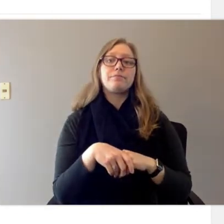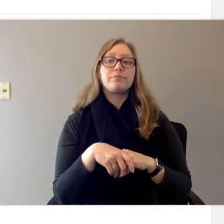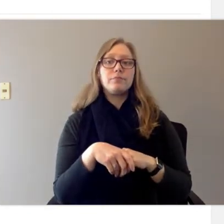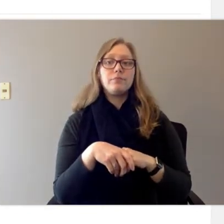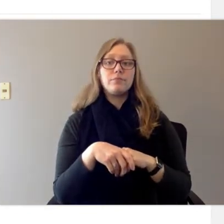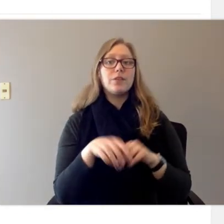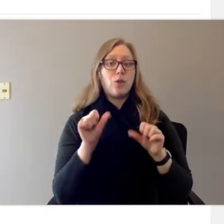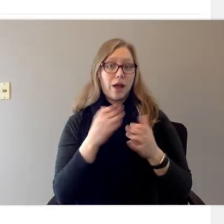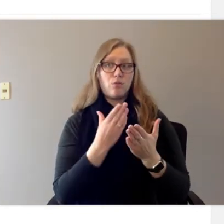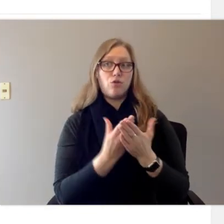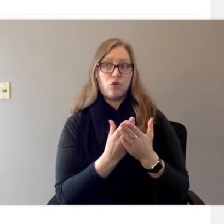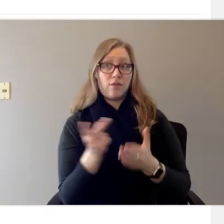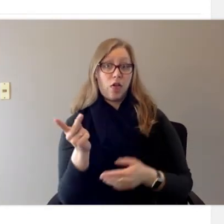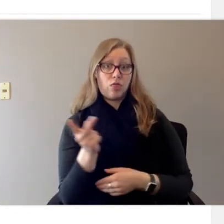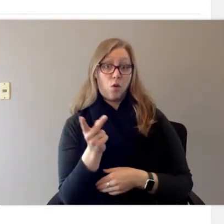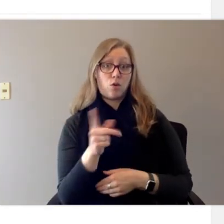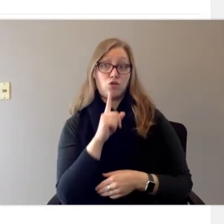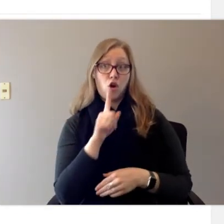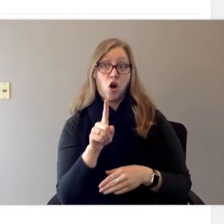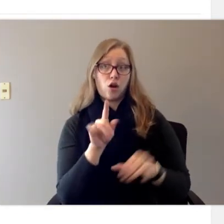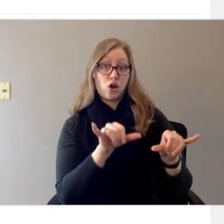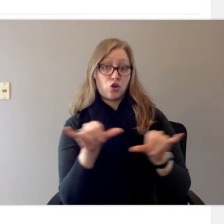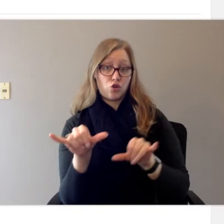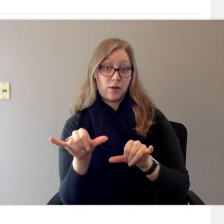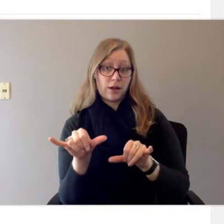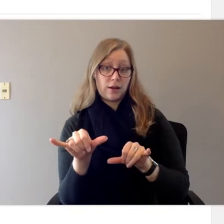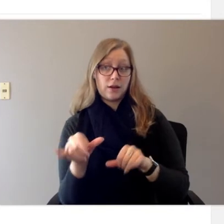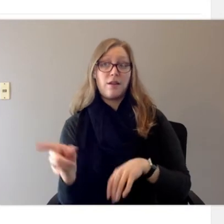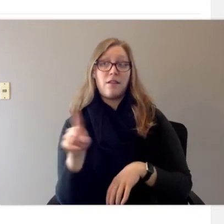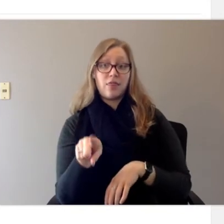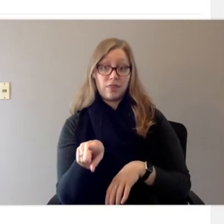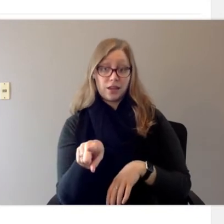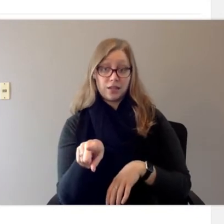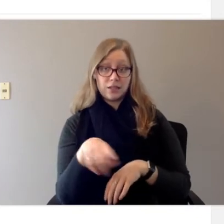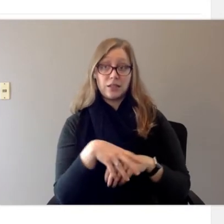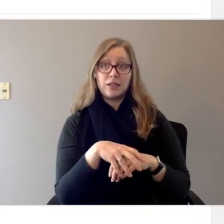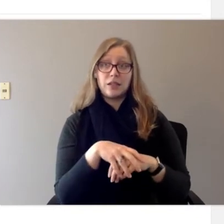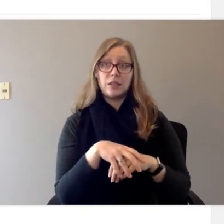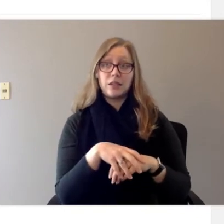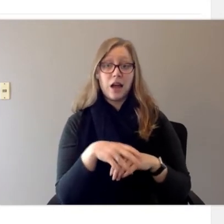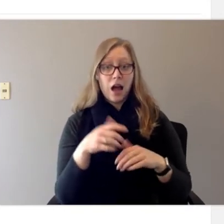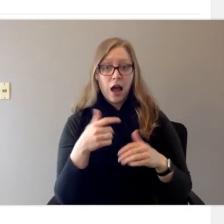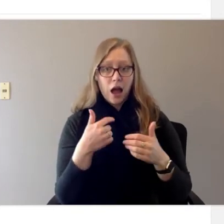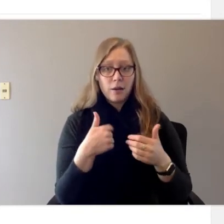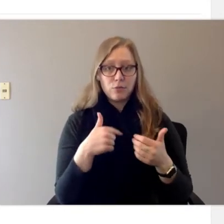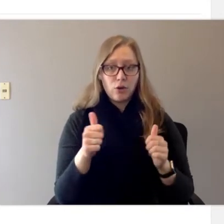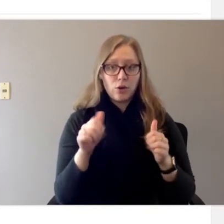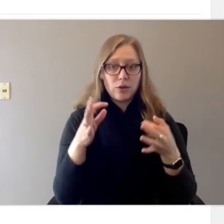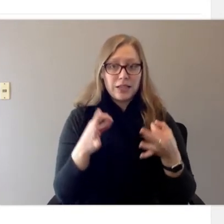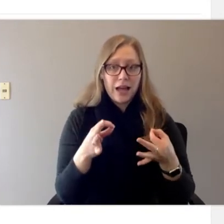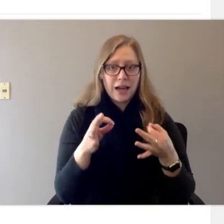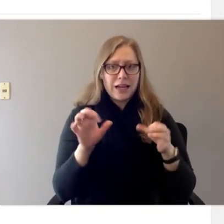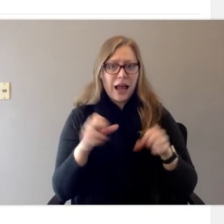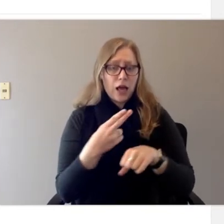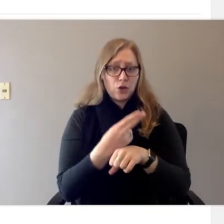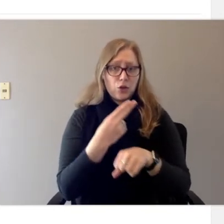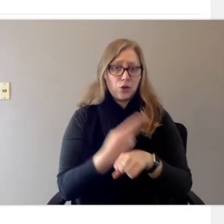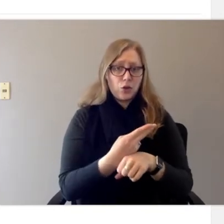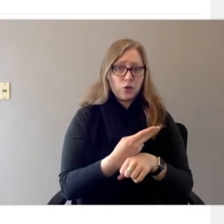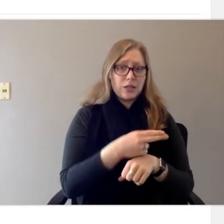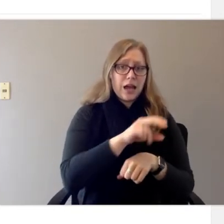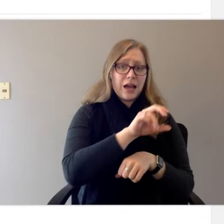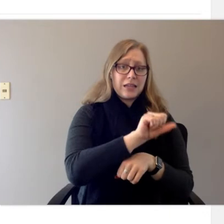picture, I'm trying to decide whether I can use side, side, side, or side, angle, side for this, or